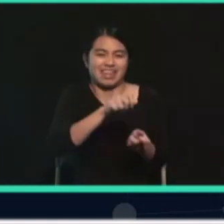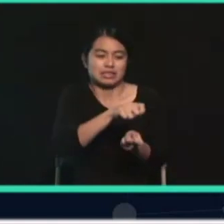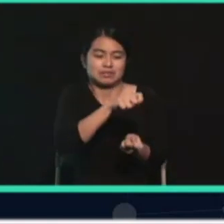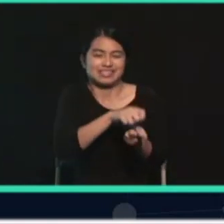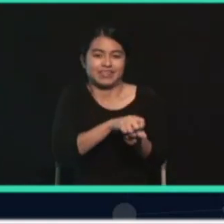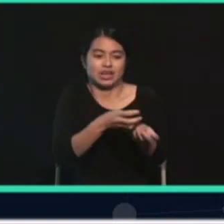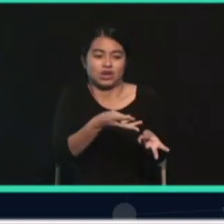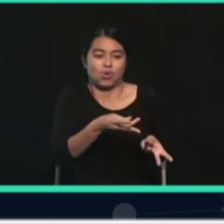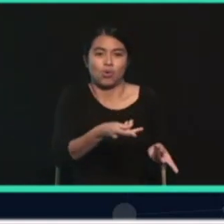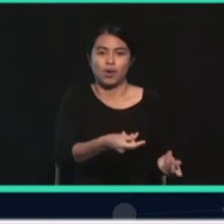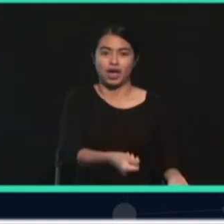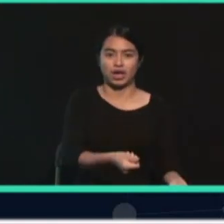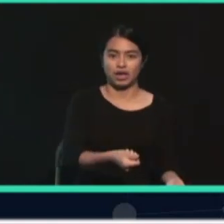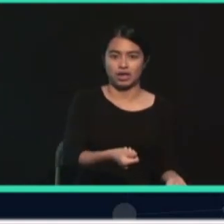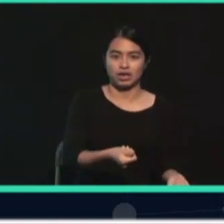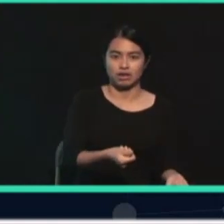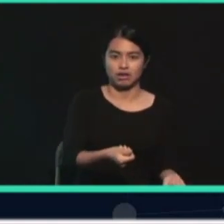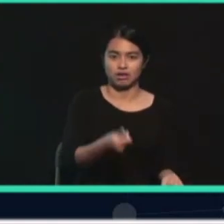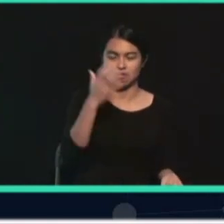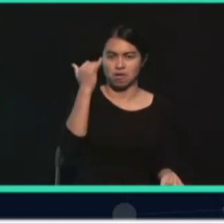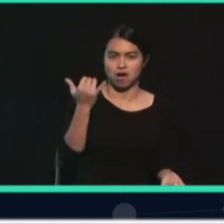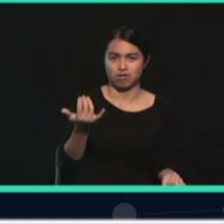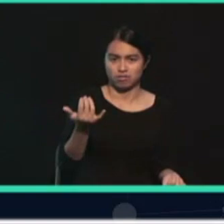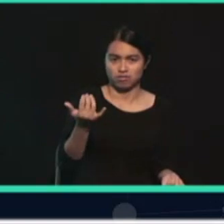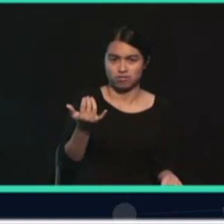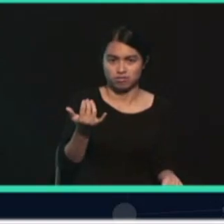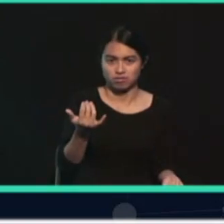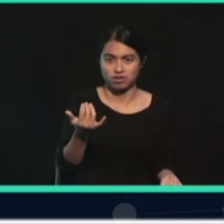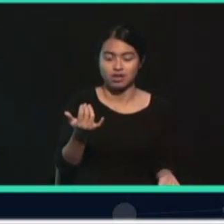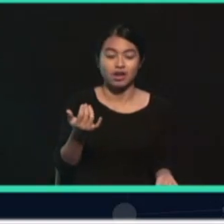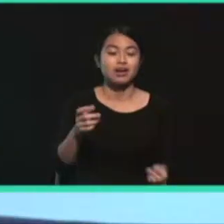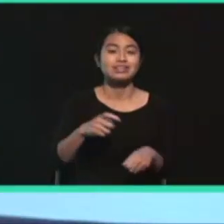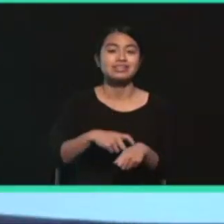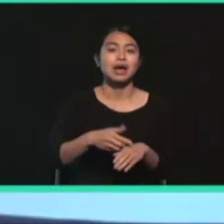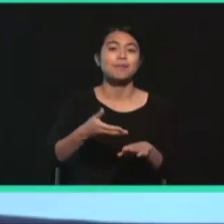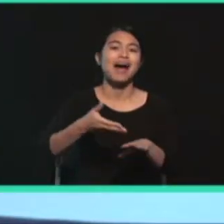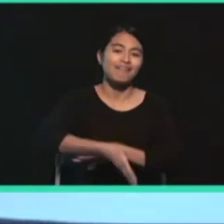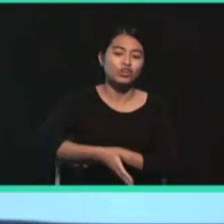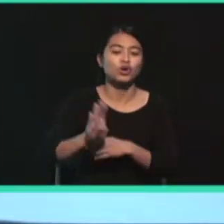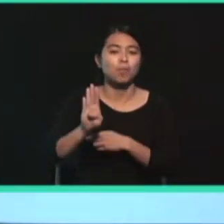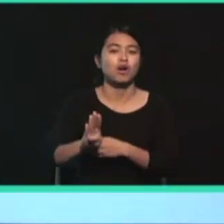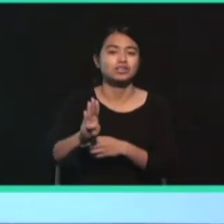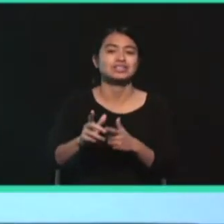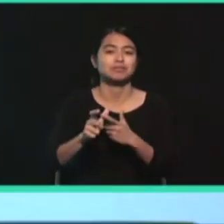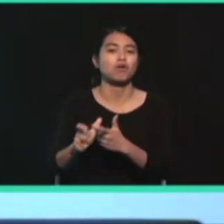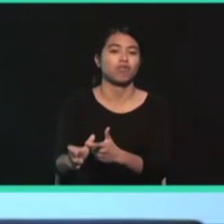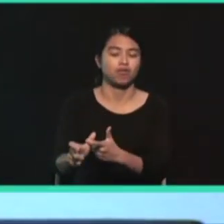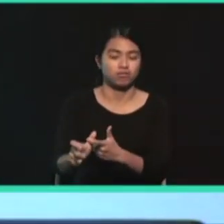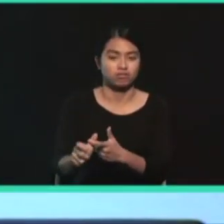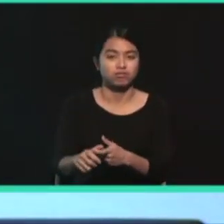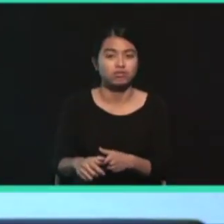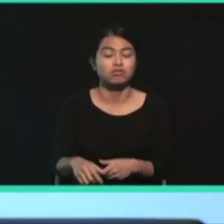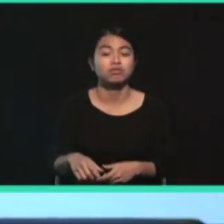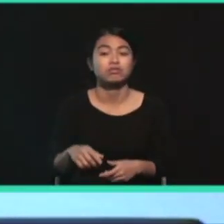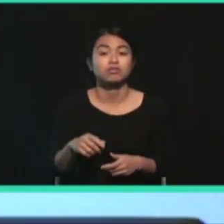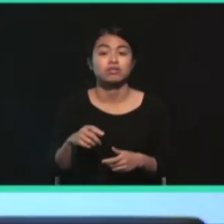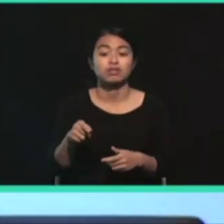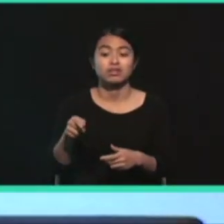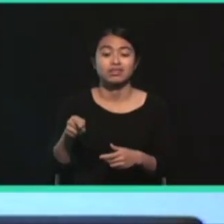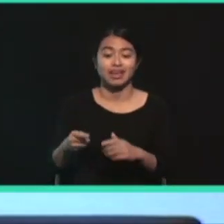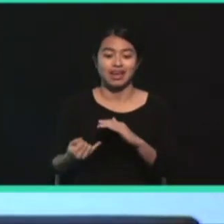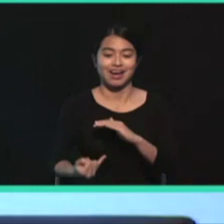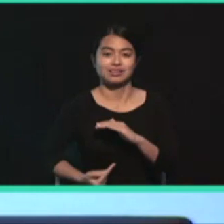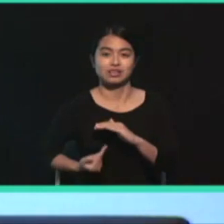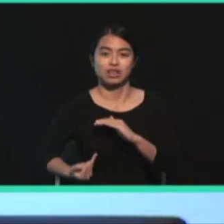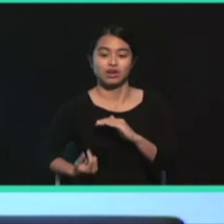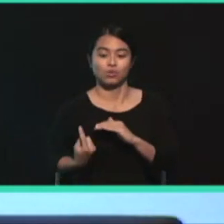And interesting, the only factor was time after the Boston Marathon. And then they actually isolated one Veillonella